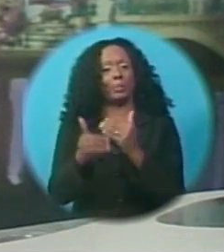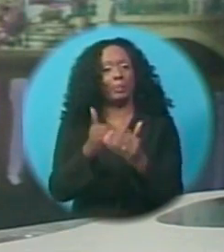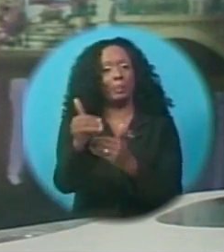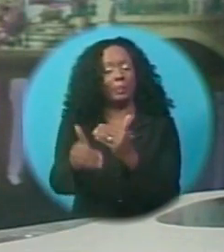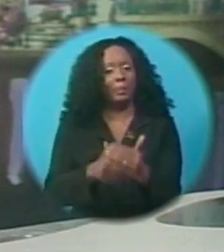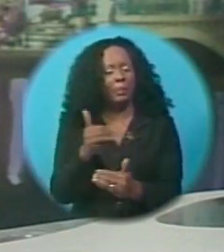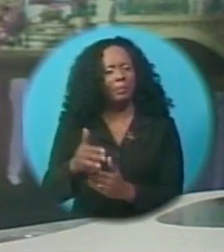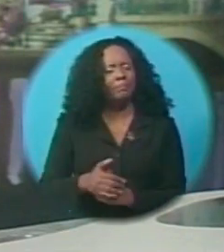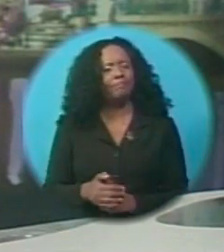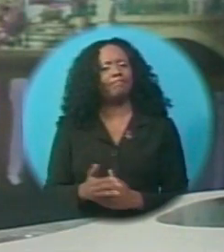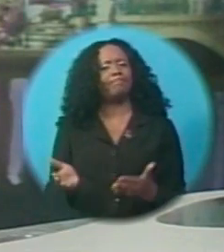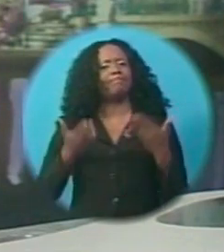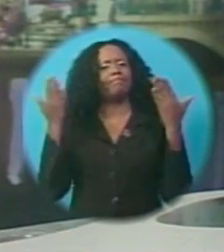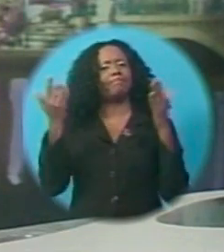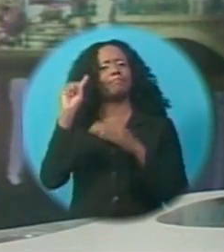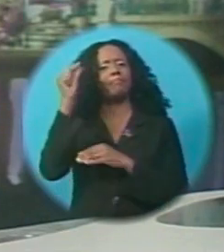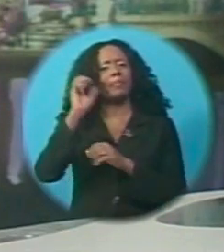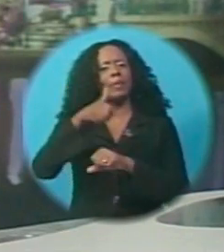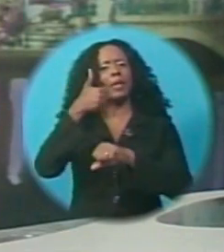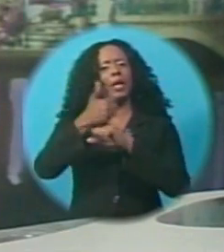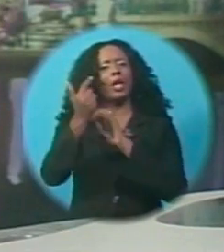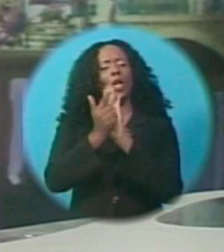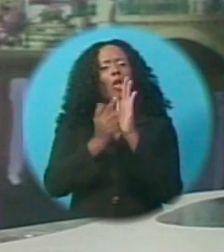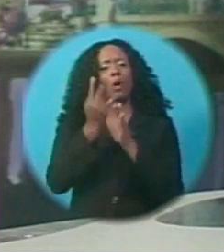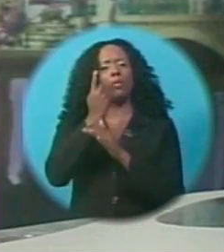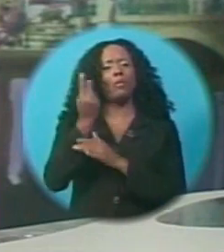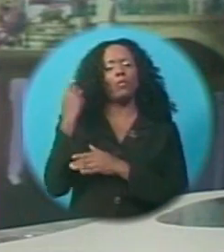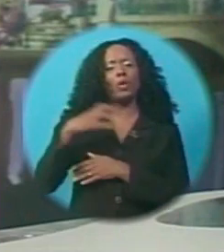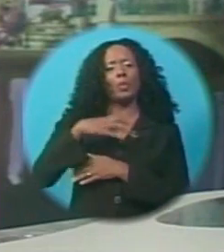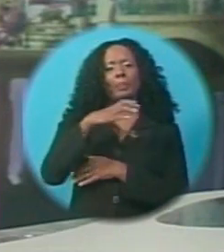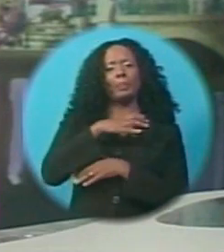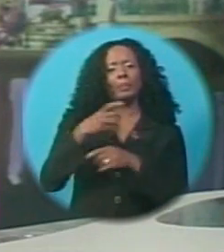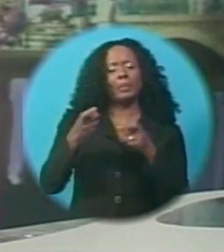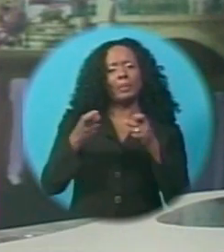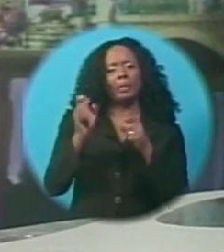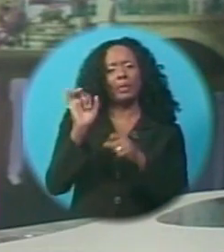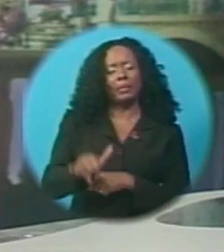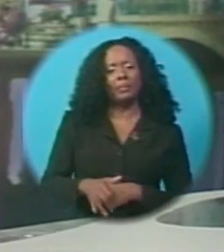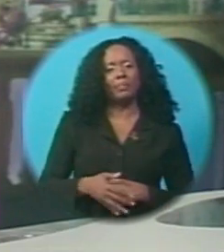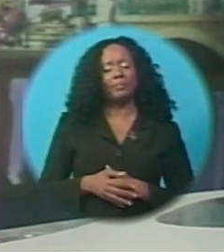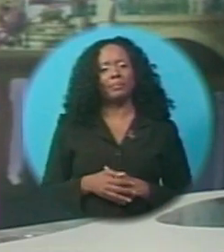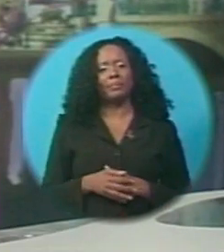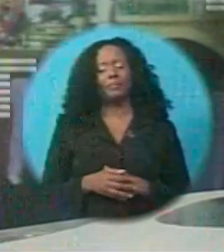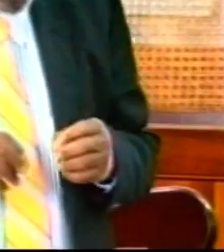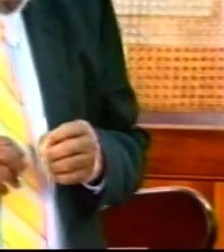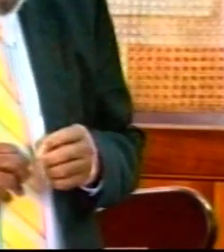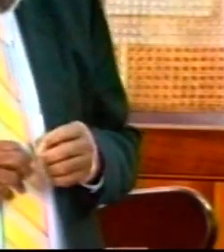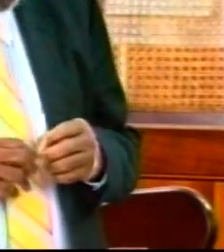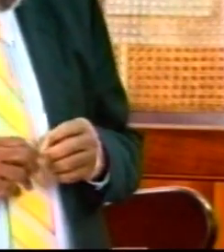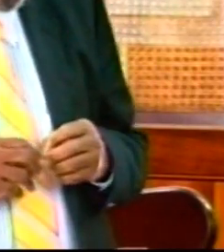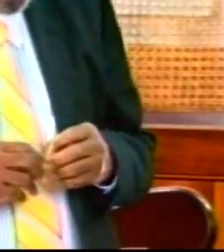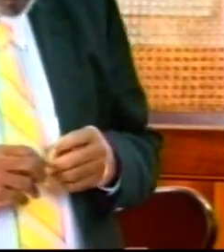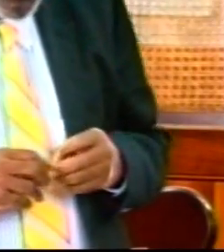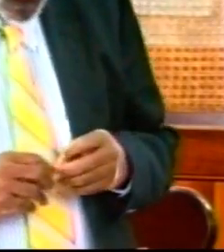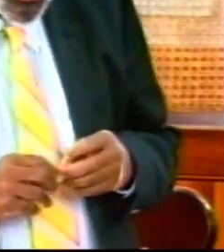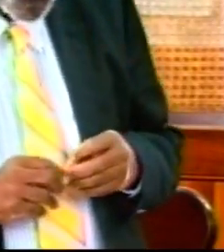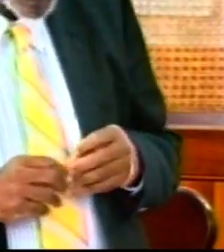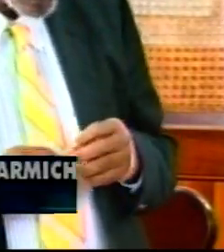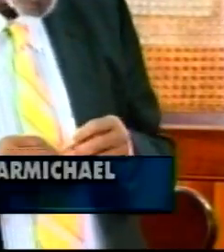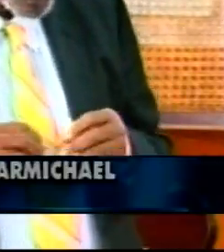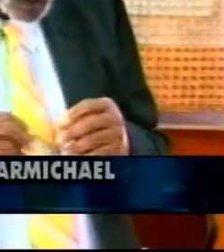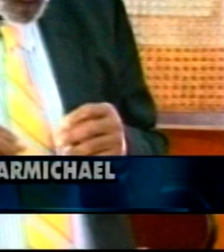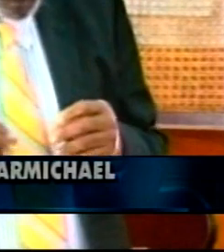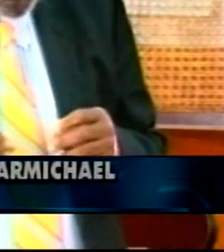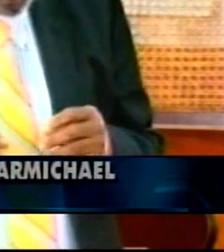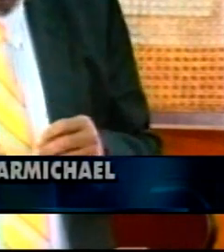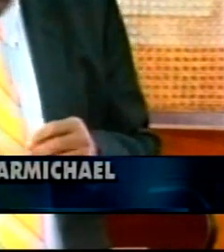therefore they may get involved in deviant behavior. So I'm saying if we are proactive, Madam President, and move away from